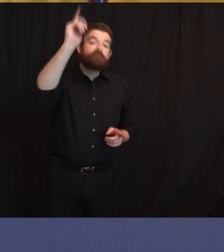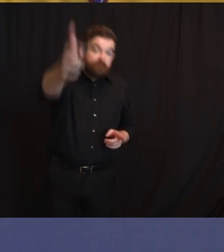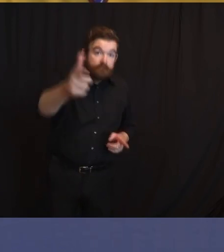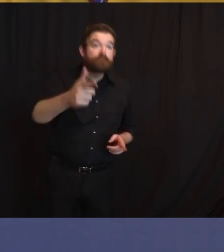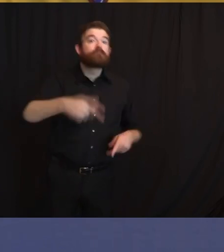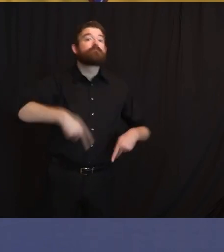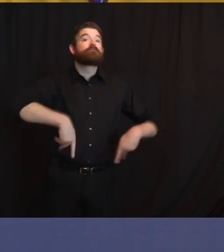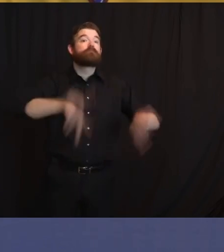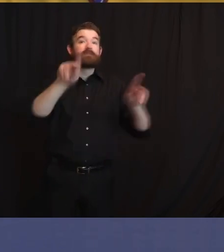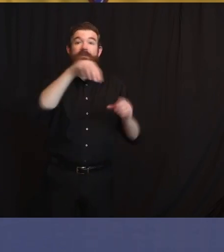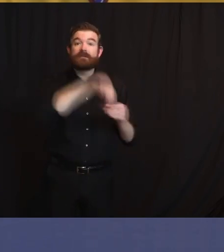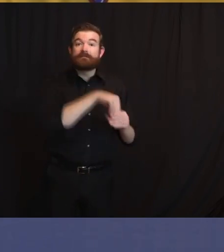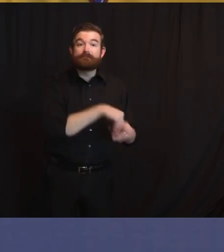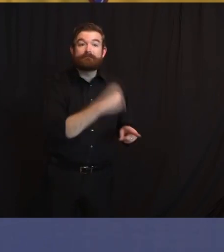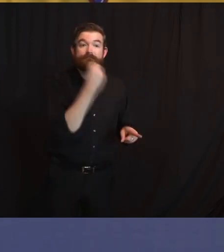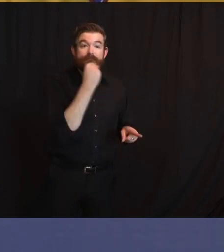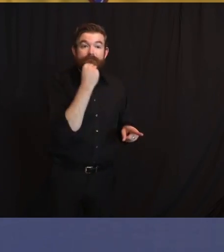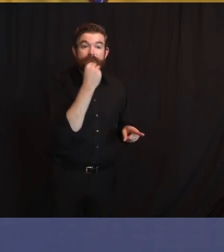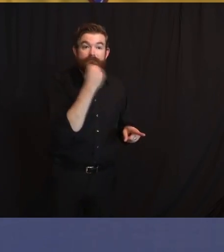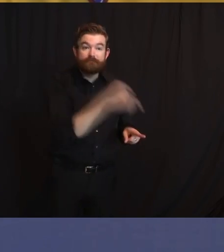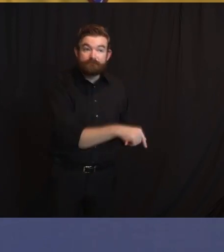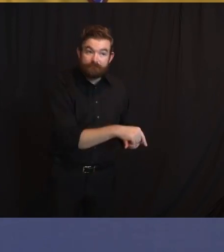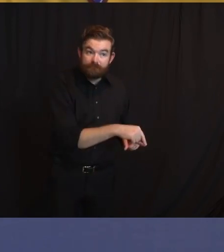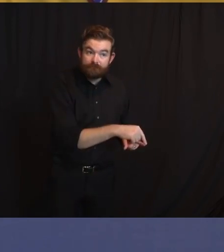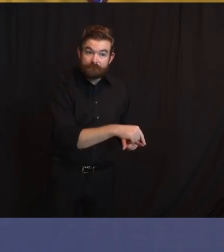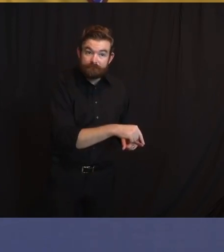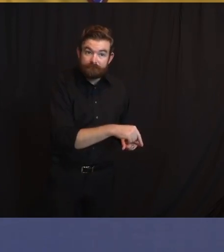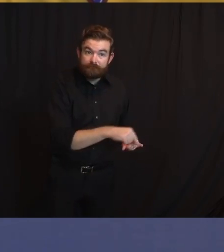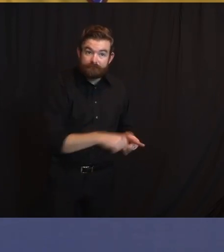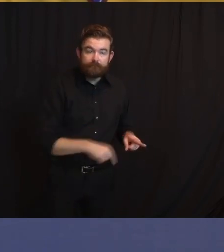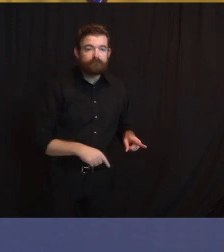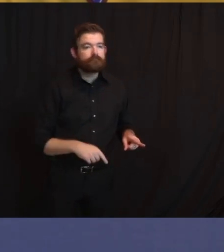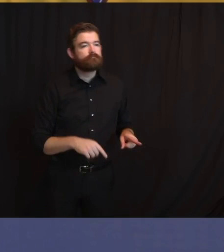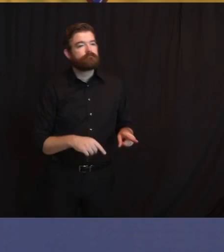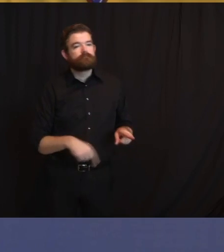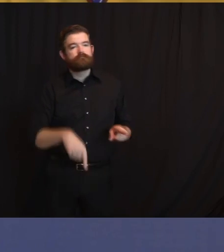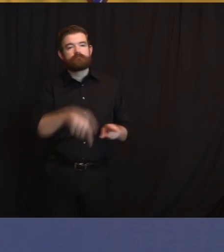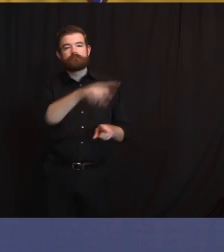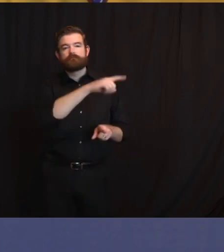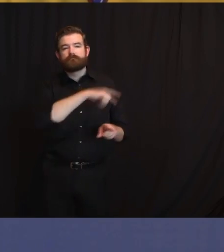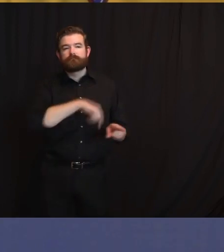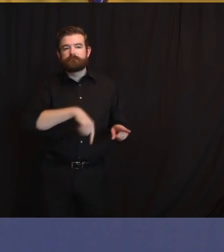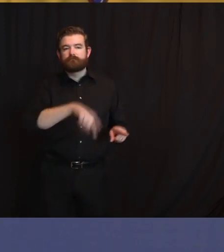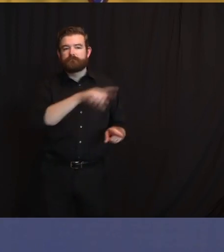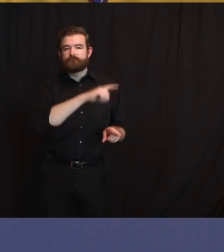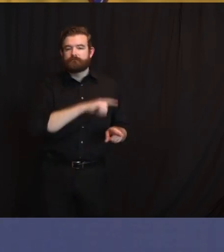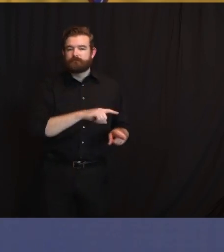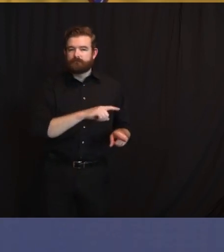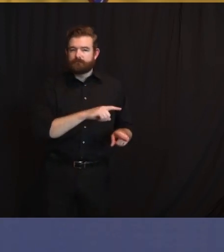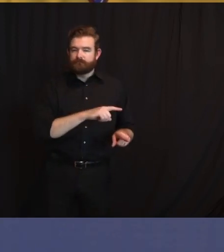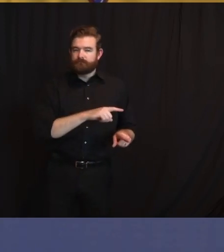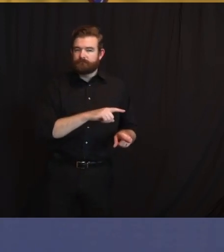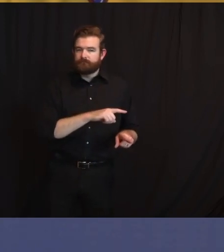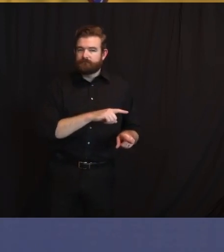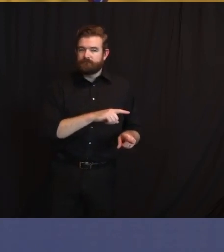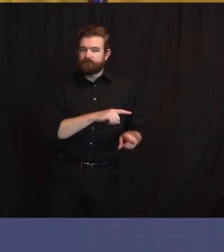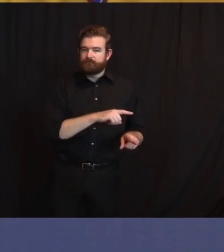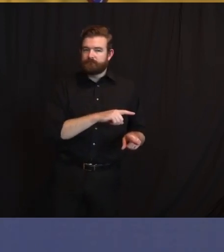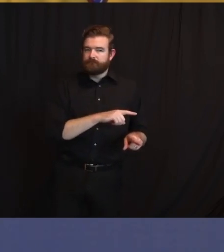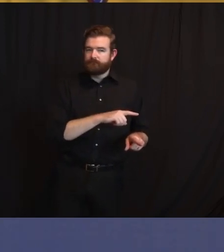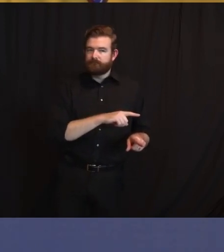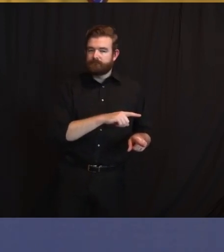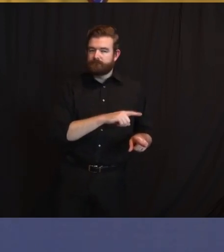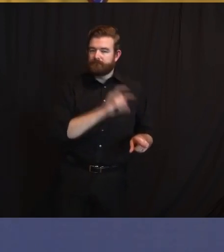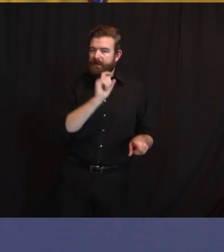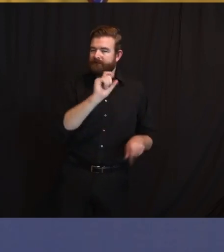properly. I think, Judy, you made the point, frankly, that's as big a risk on the inside as the indoor dining